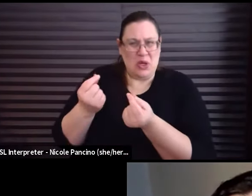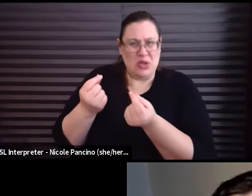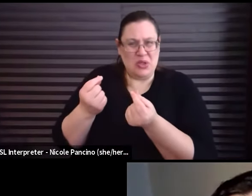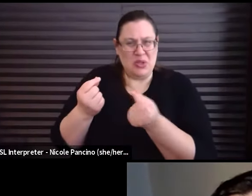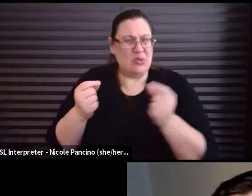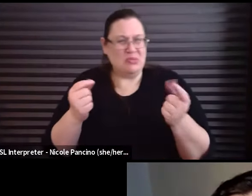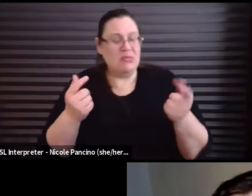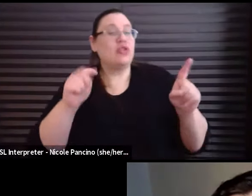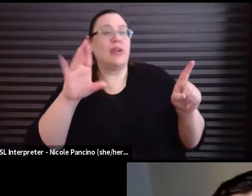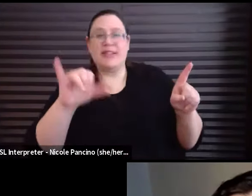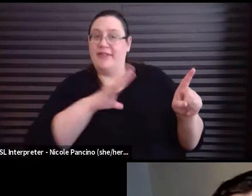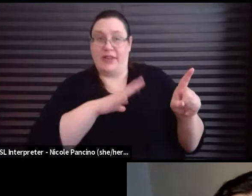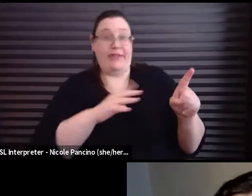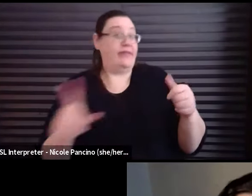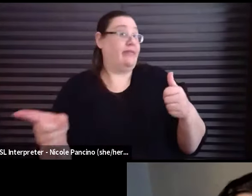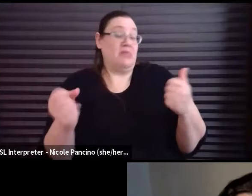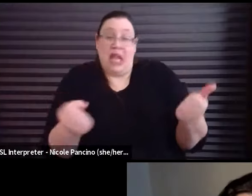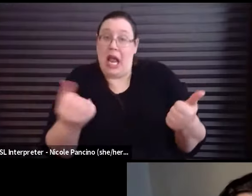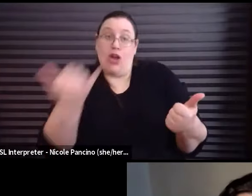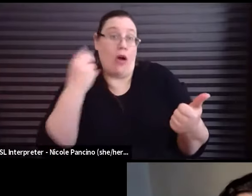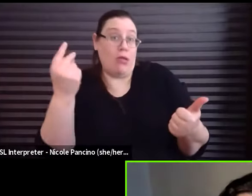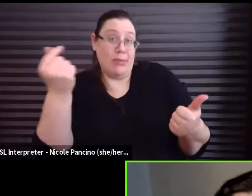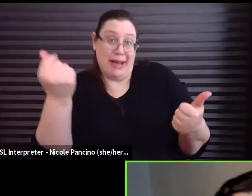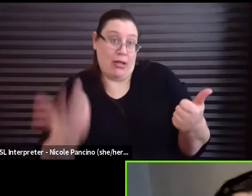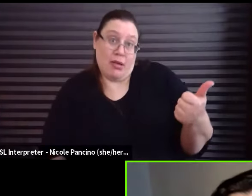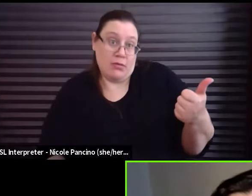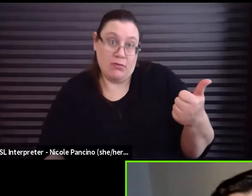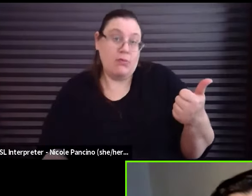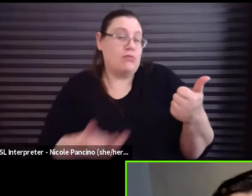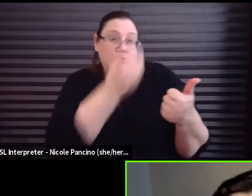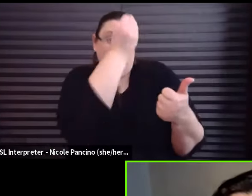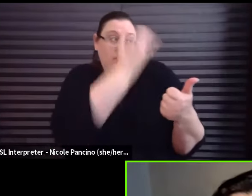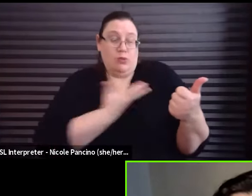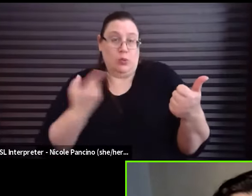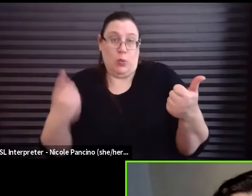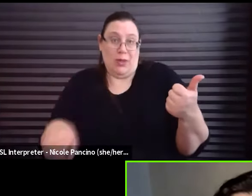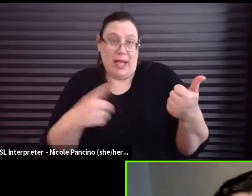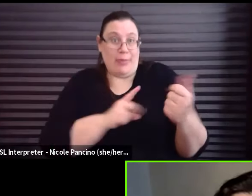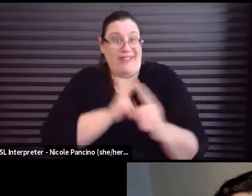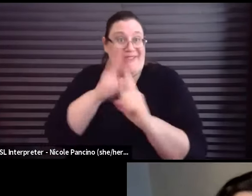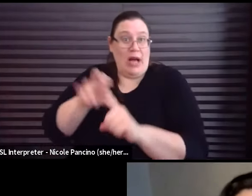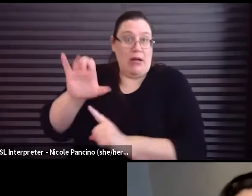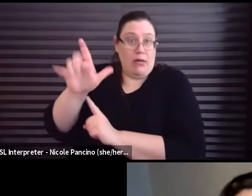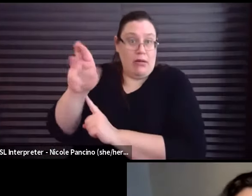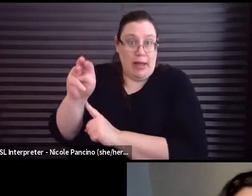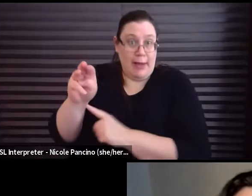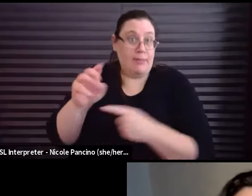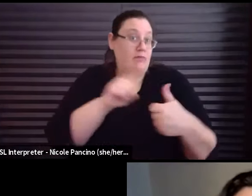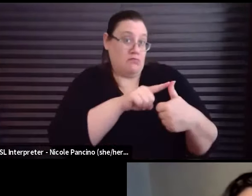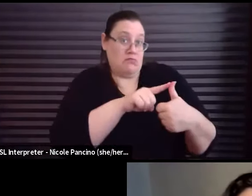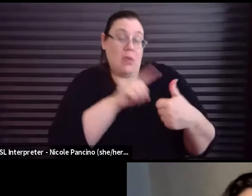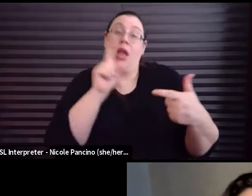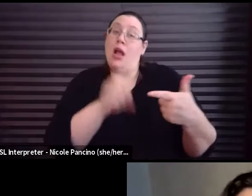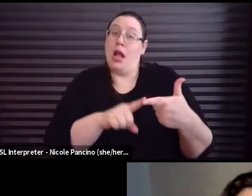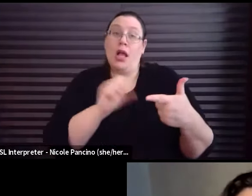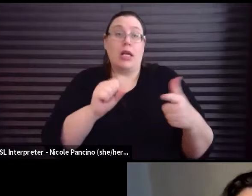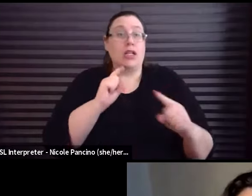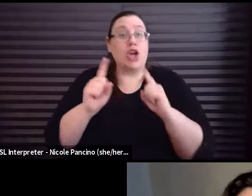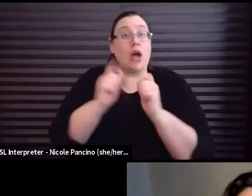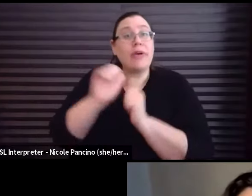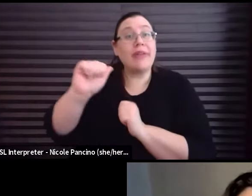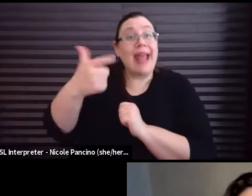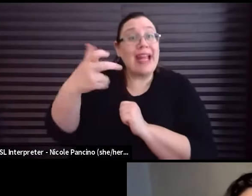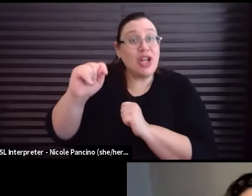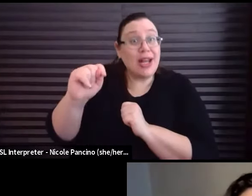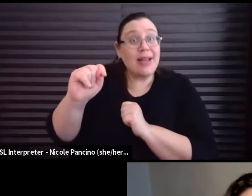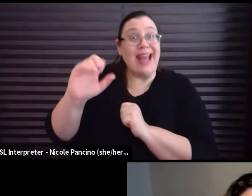things. You can call us immediately, let us know what's going on and file a claim. You can always talk to your agent, have your agent reach